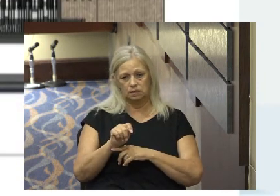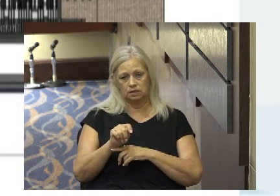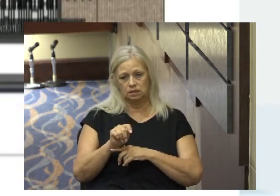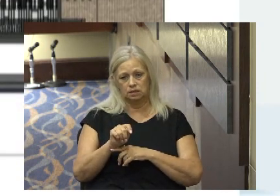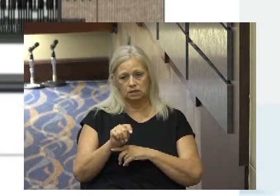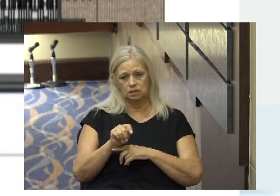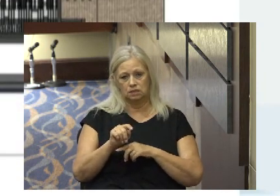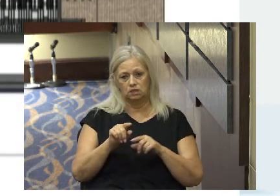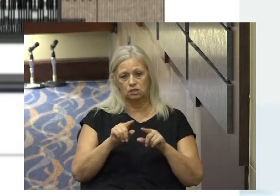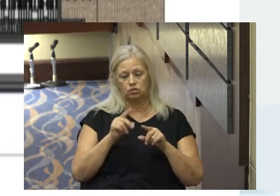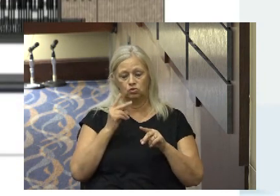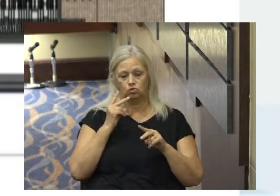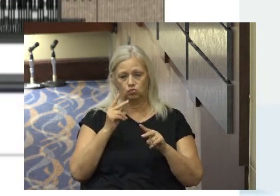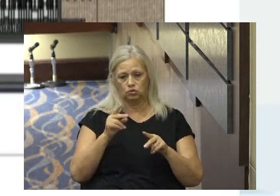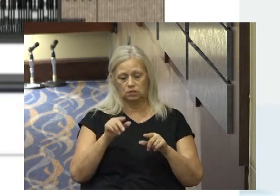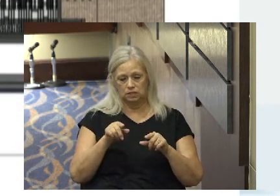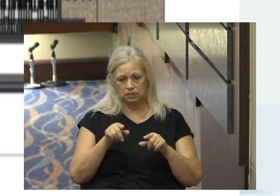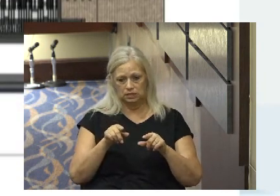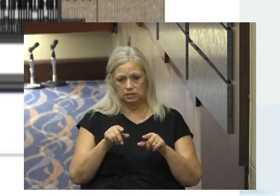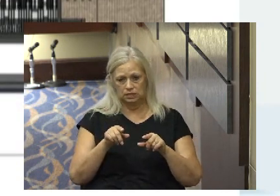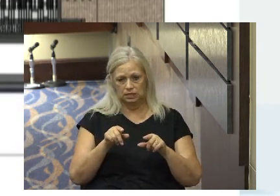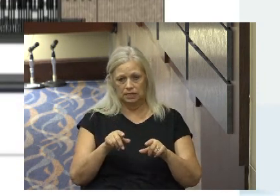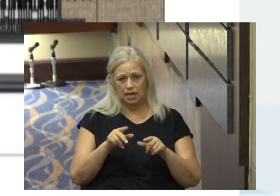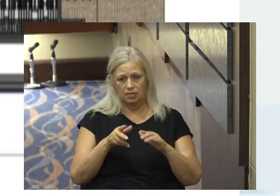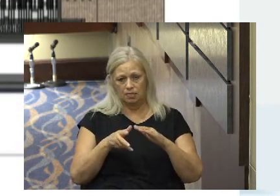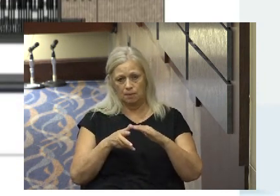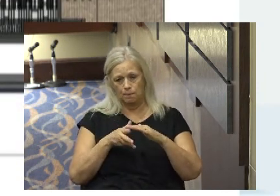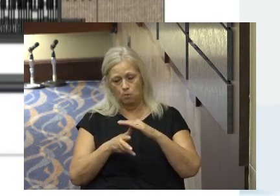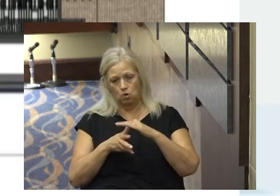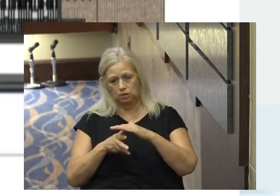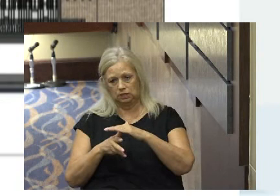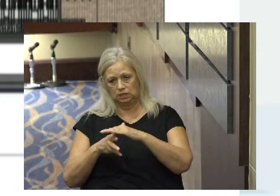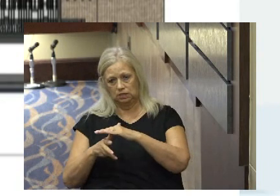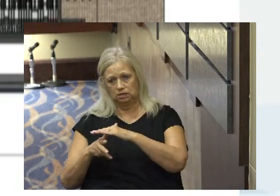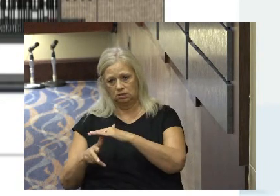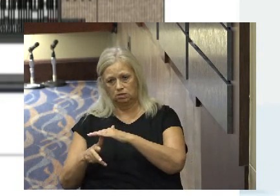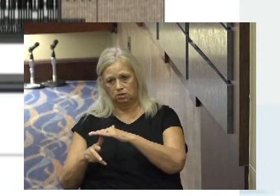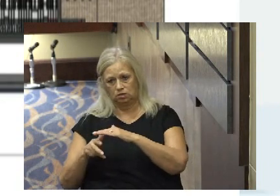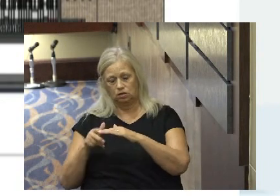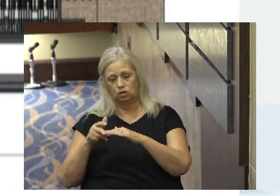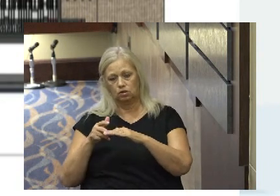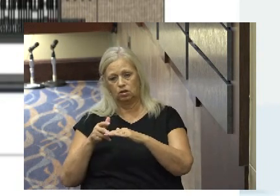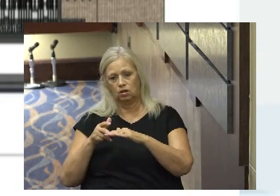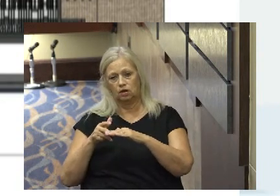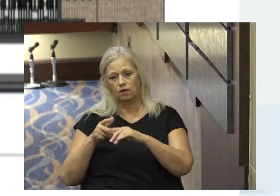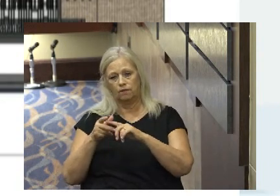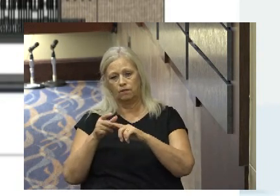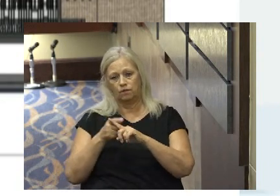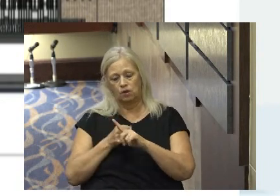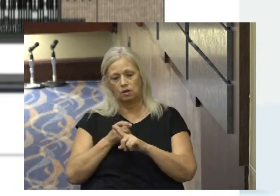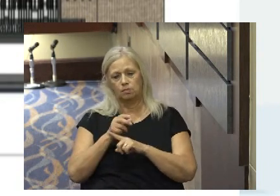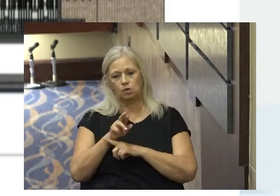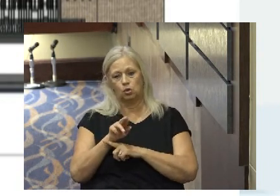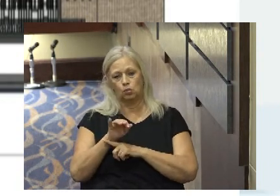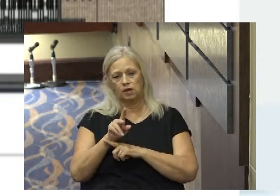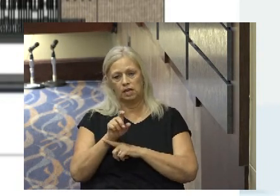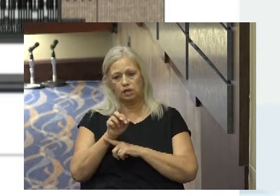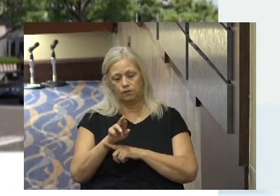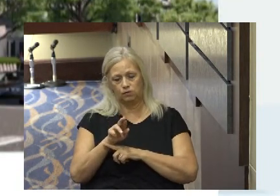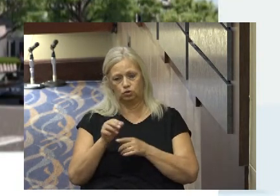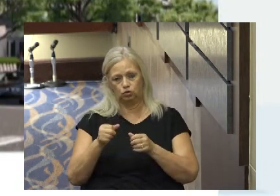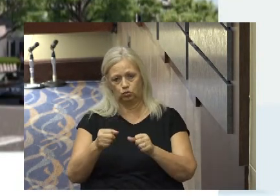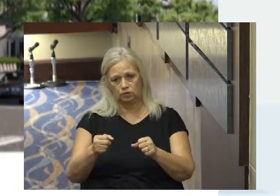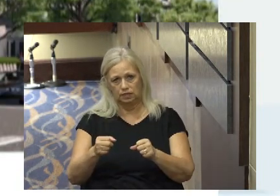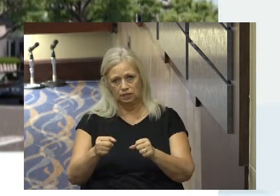the renderings for that, and then the parking garage entry from River Street, which is on the back side of the